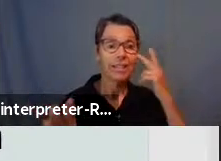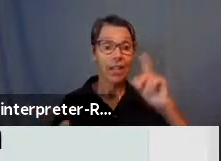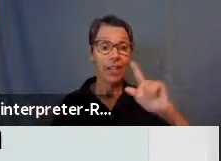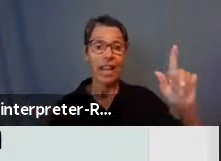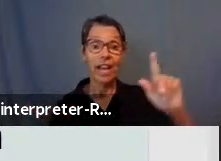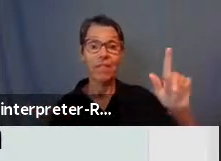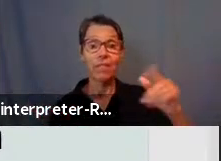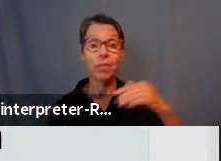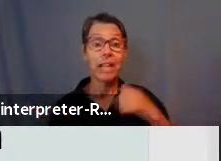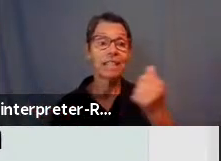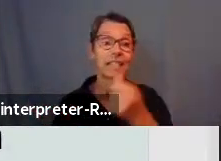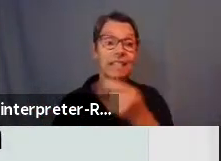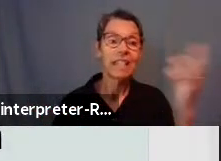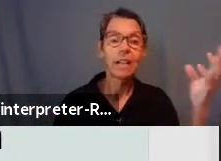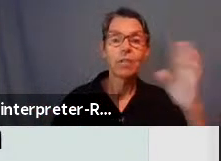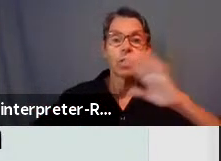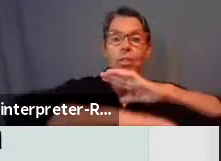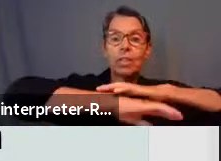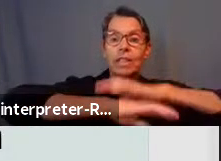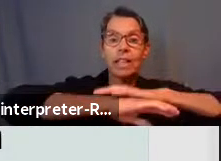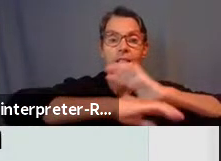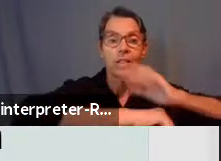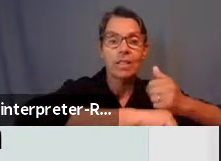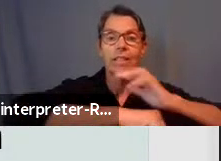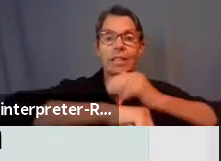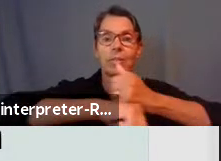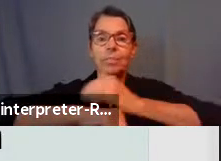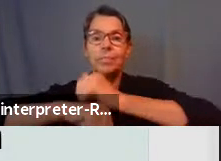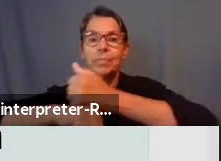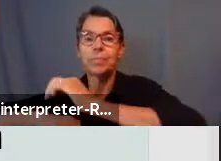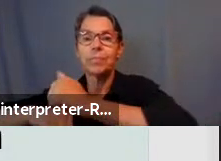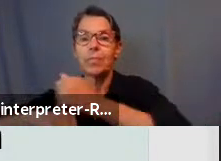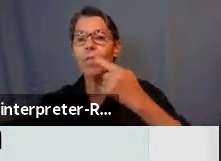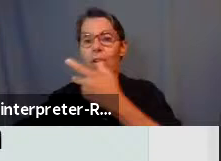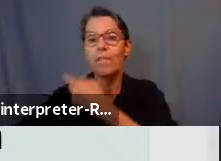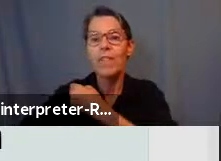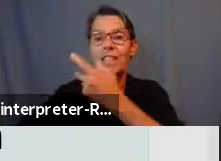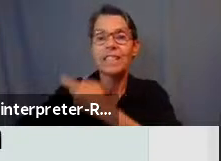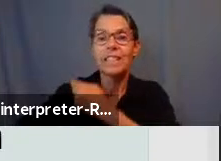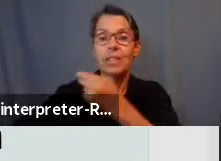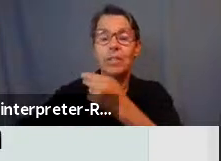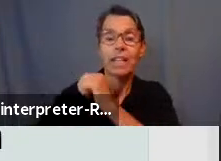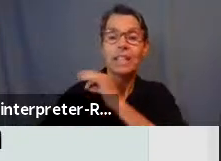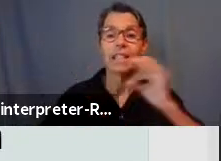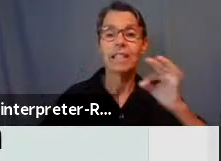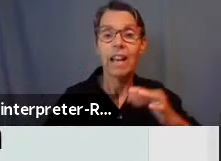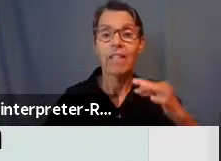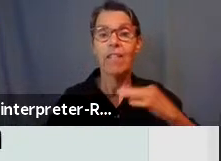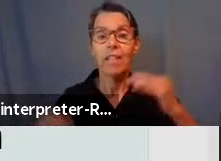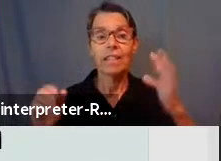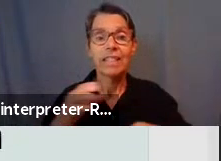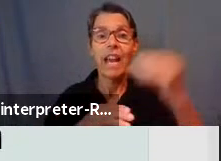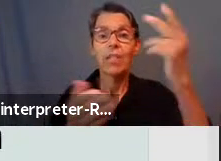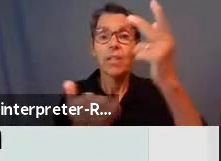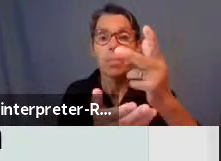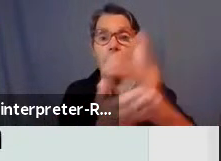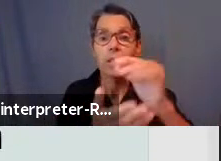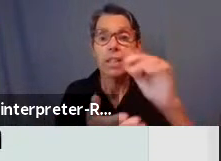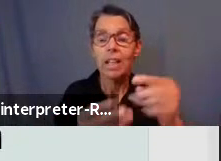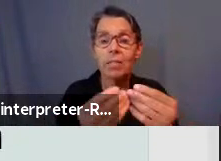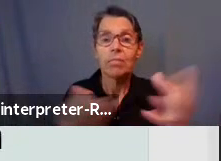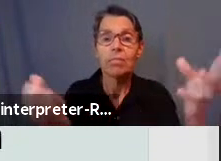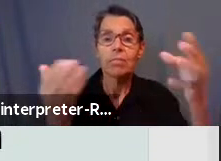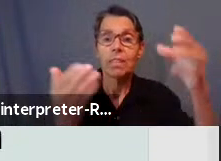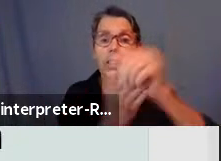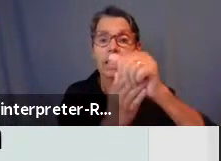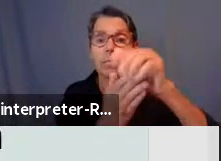had several vaccine stations open. We had our staff and volunteers out in the parking lot handing out clipboards so